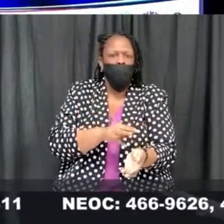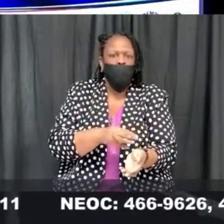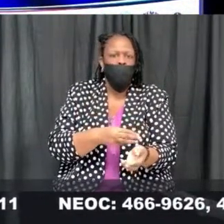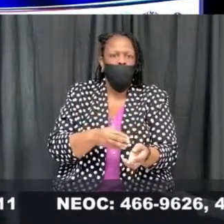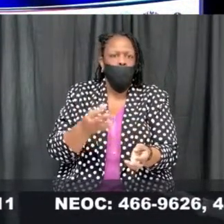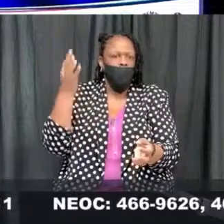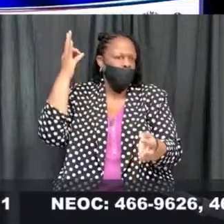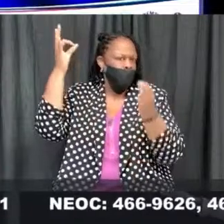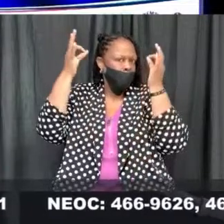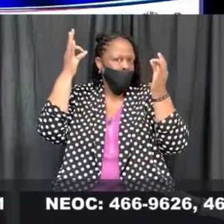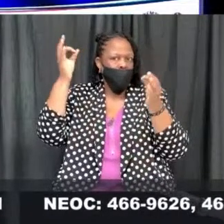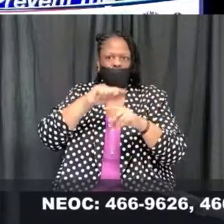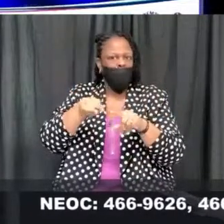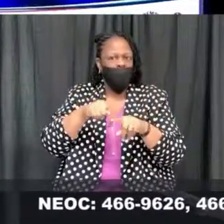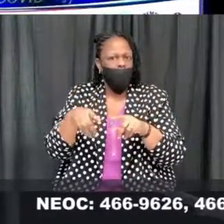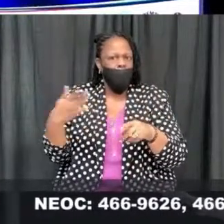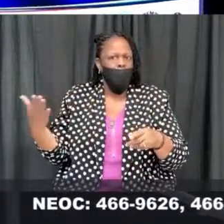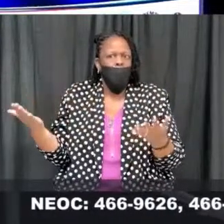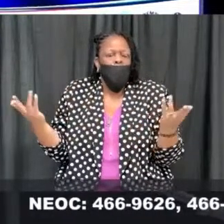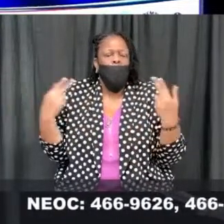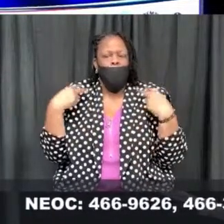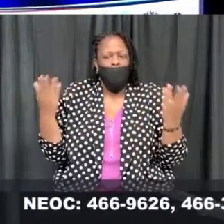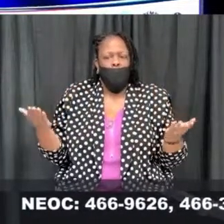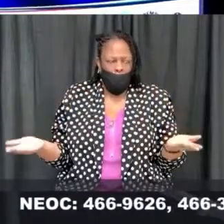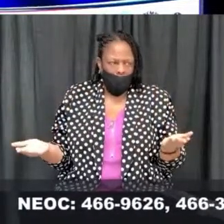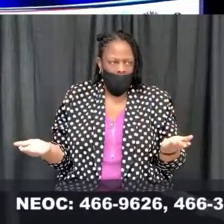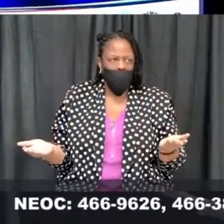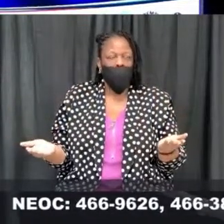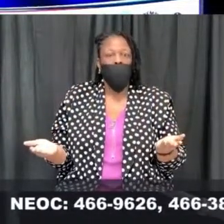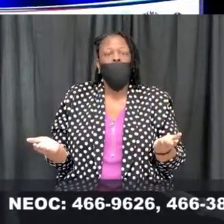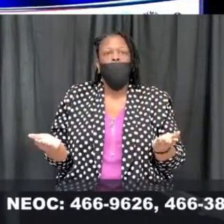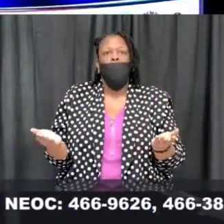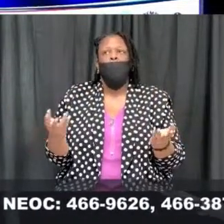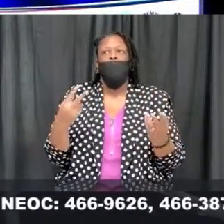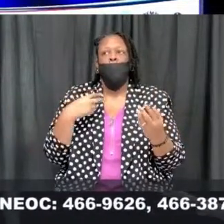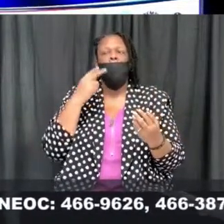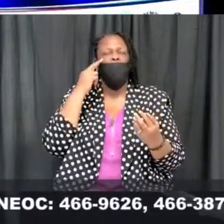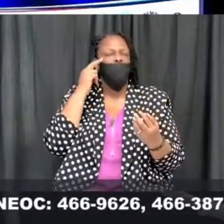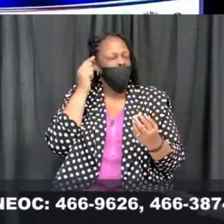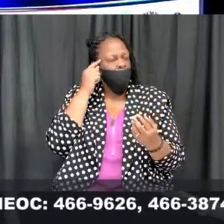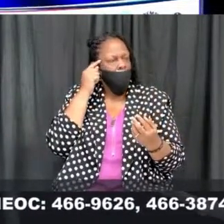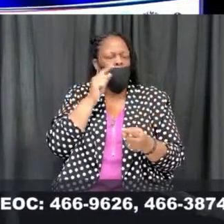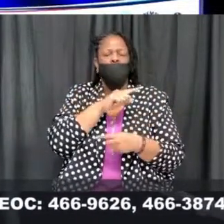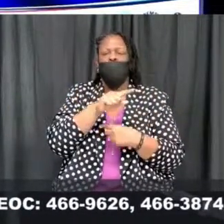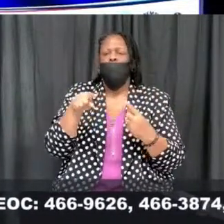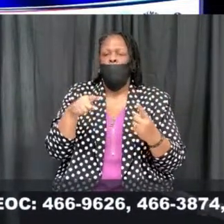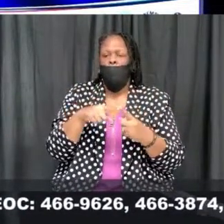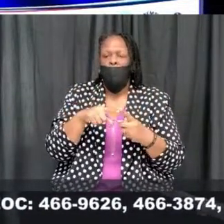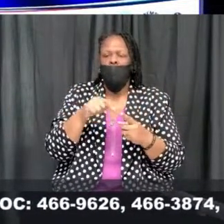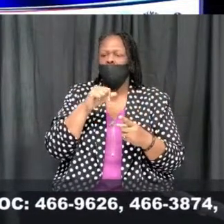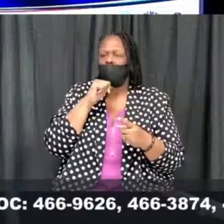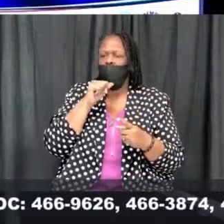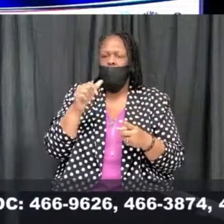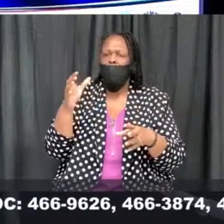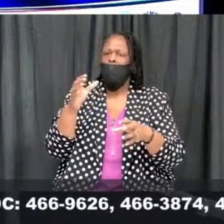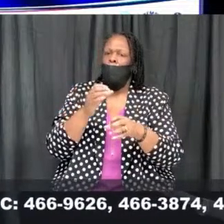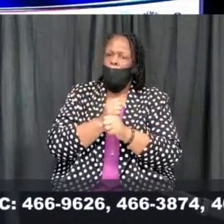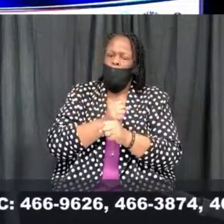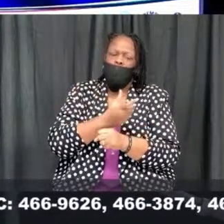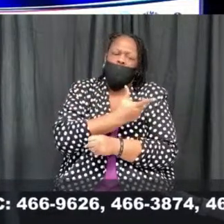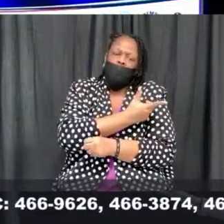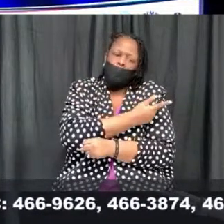basically means is that when people are vaccinated, I'm not a doctor, but I have a little common sense. When people are not